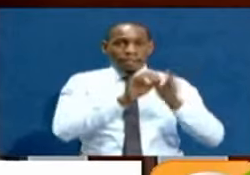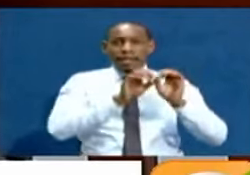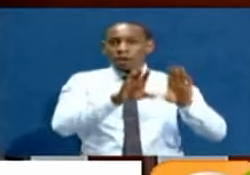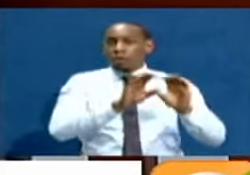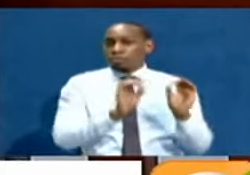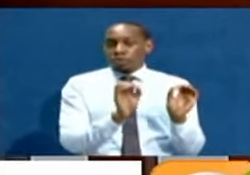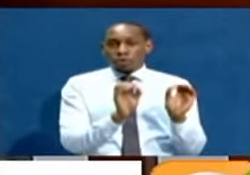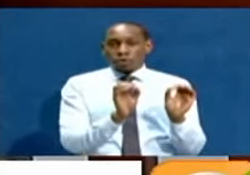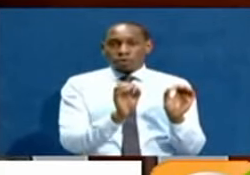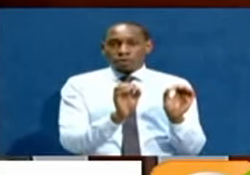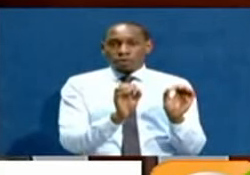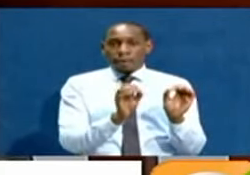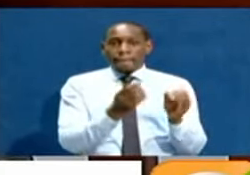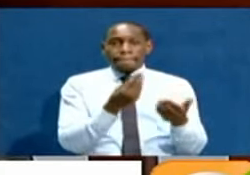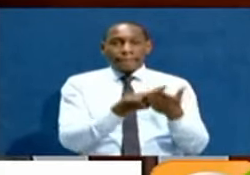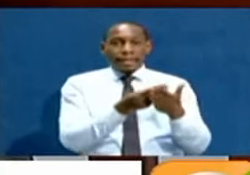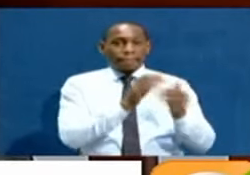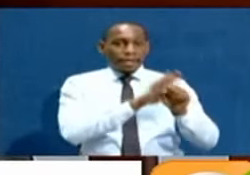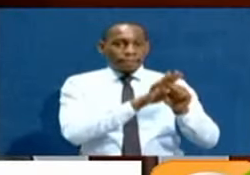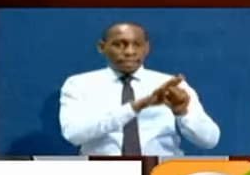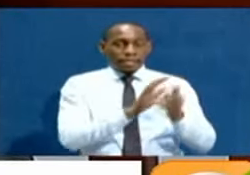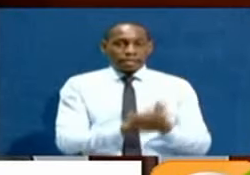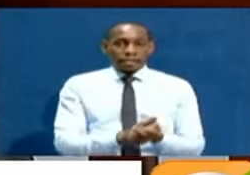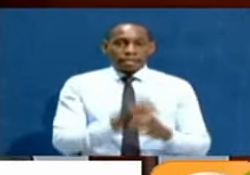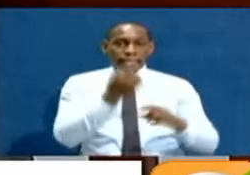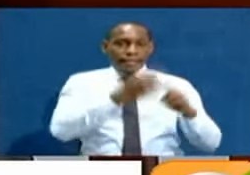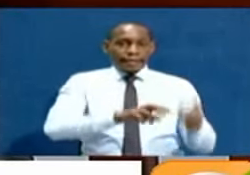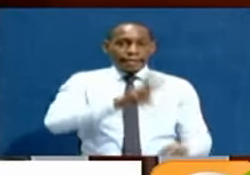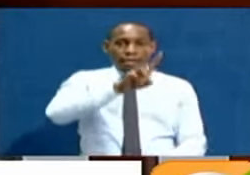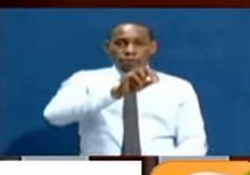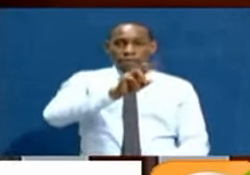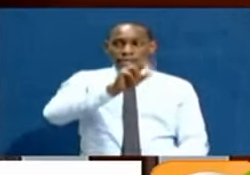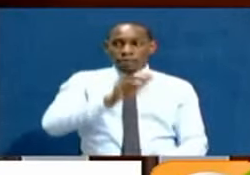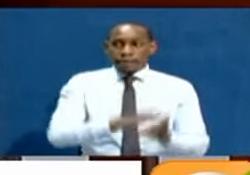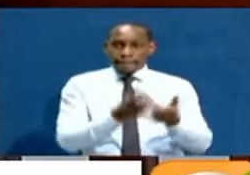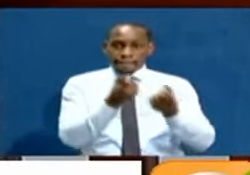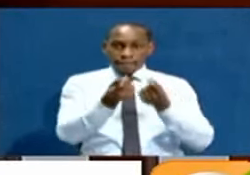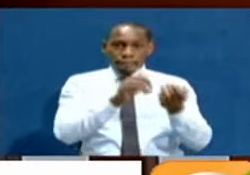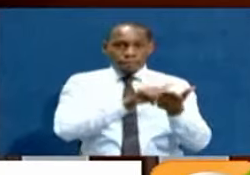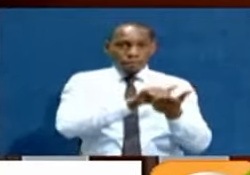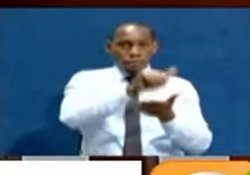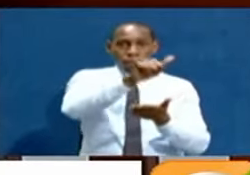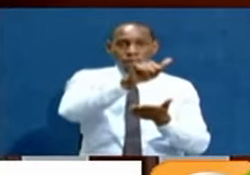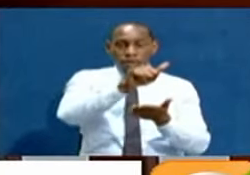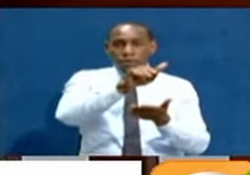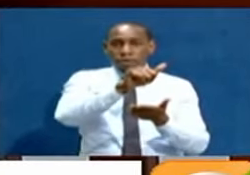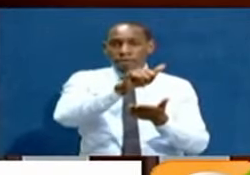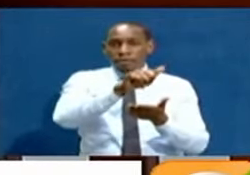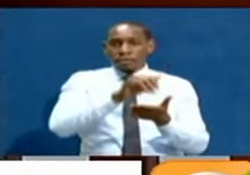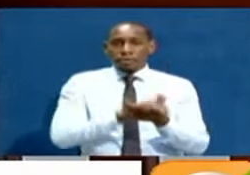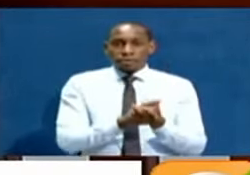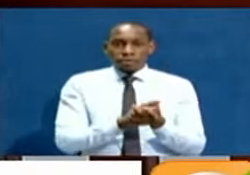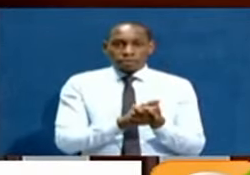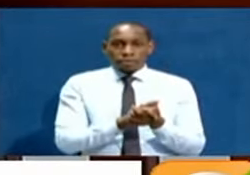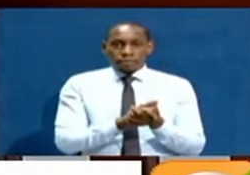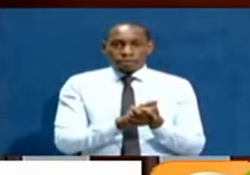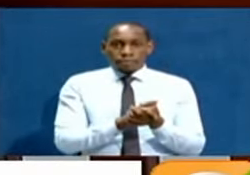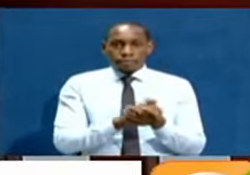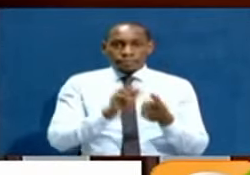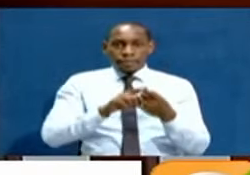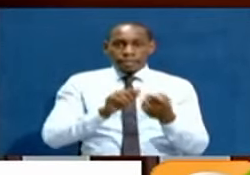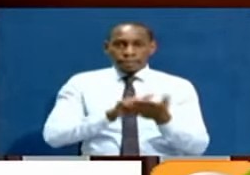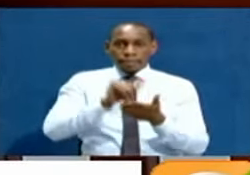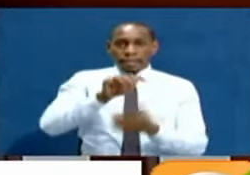lose significant sum of money in 2020. Quite a few airlines went out of business, even in our part of the world. Air